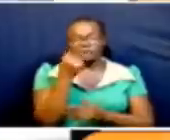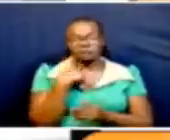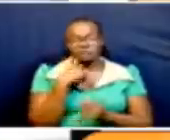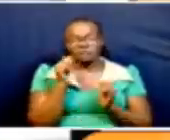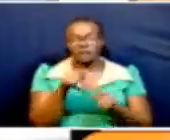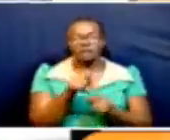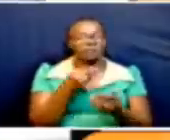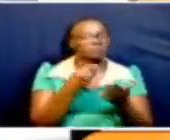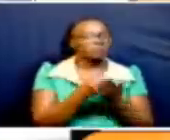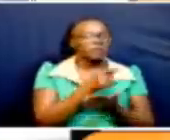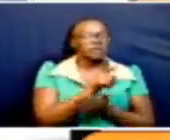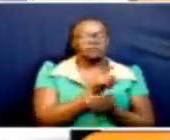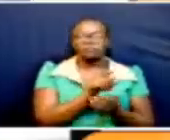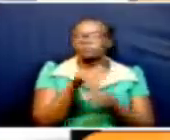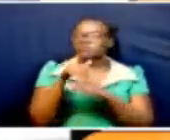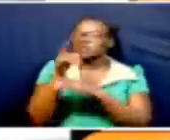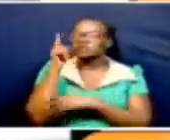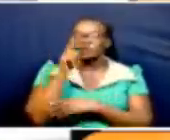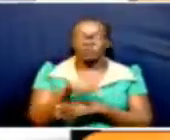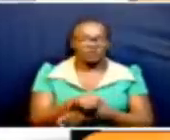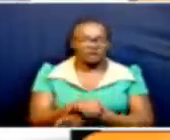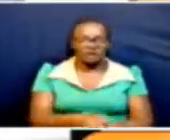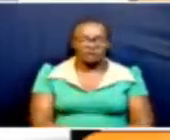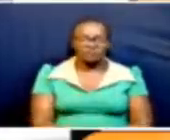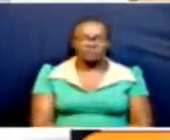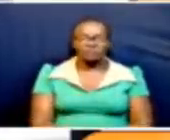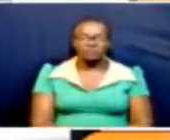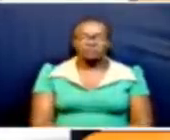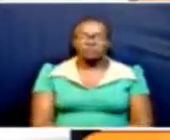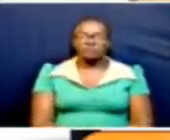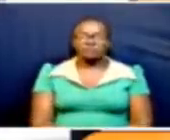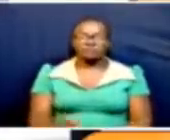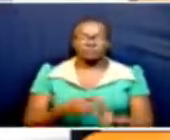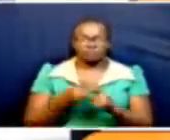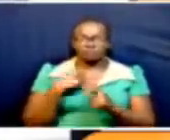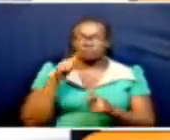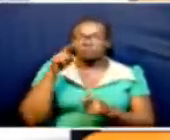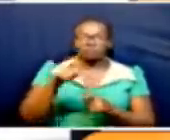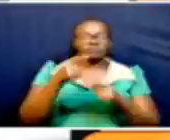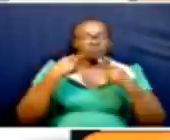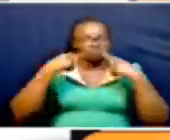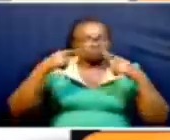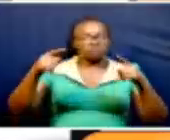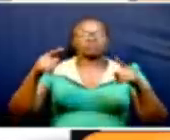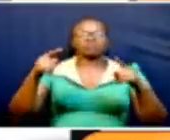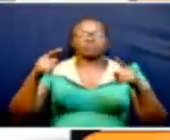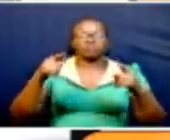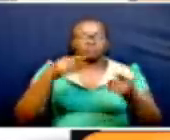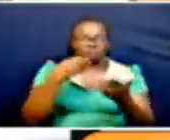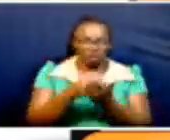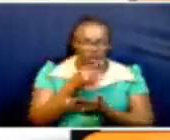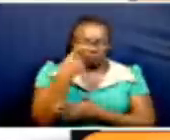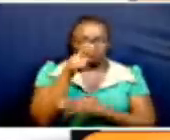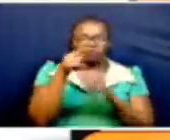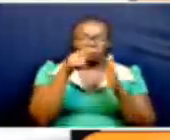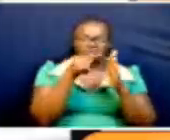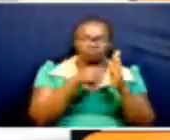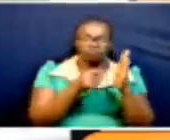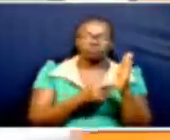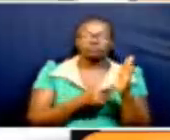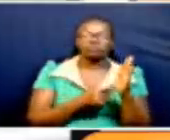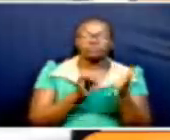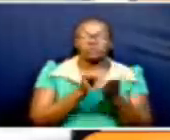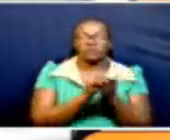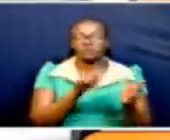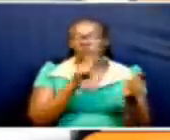this money is for what? Yep. So I have to explain in that form, mm-hmm. that this money is for ABCD, mm-hmm. that is being transferred